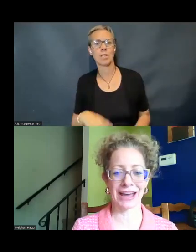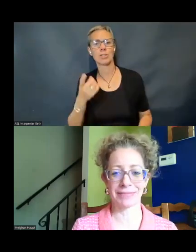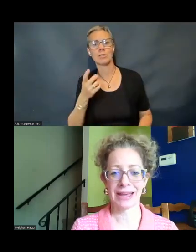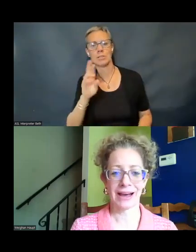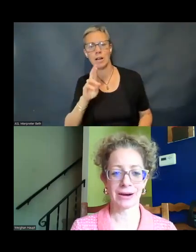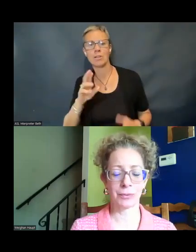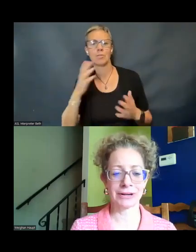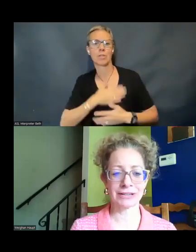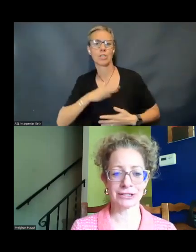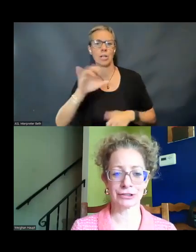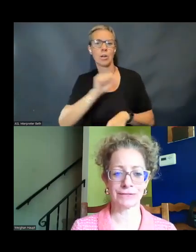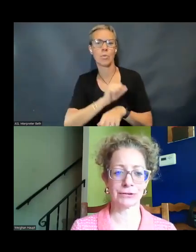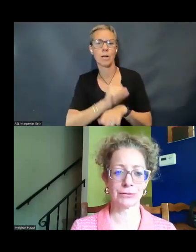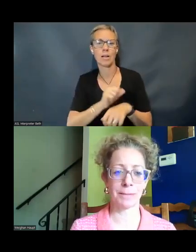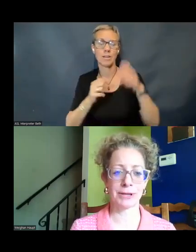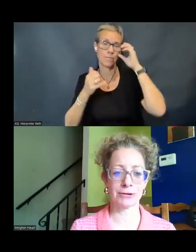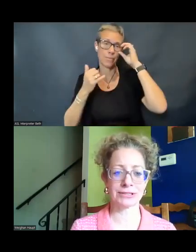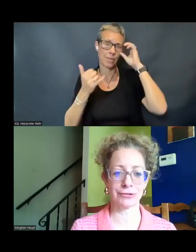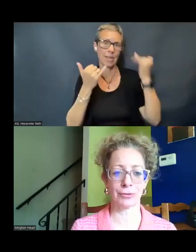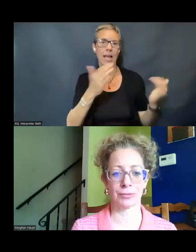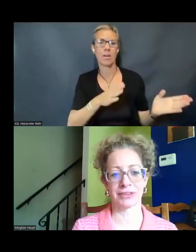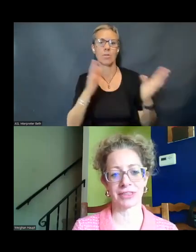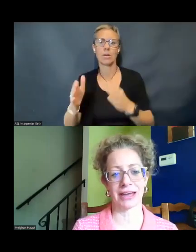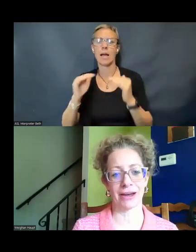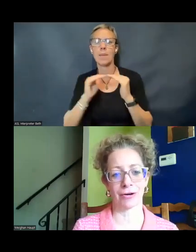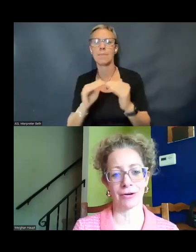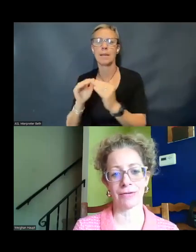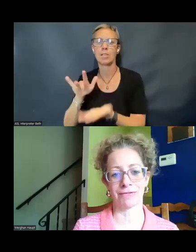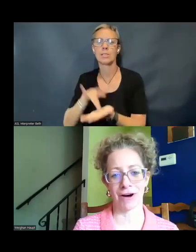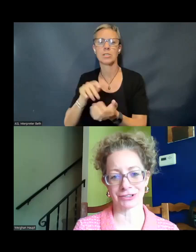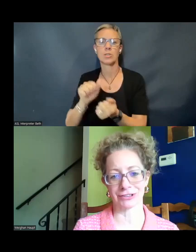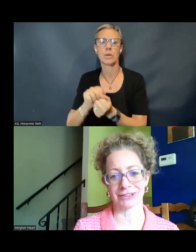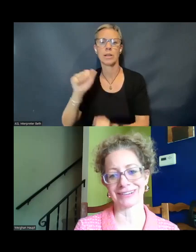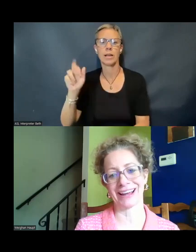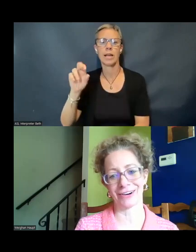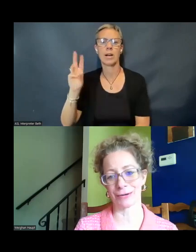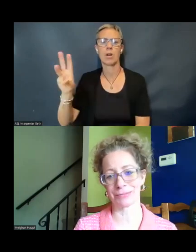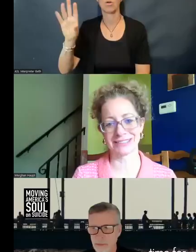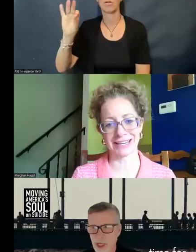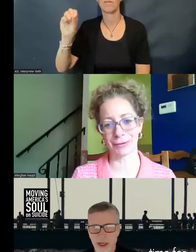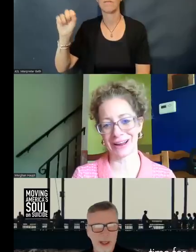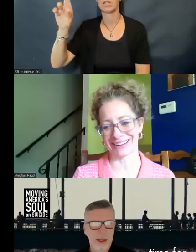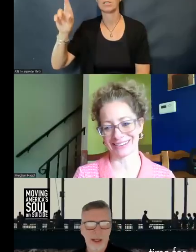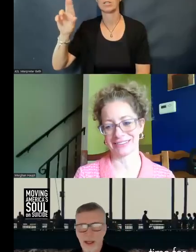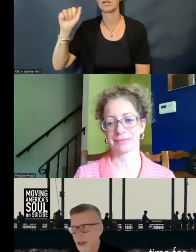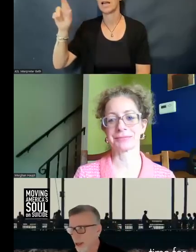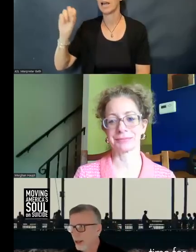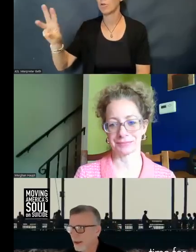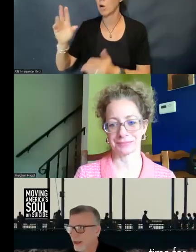work on that. We're now going to shift to Peer Central with Arrow Foster. Arrow, please take it